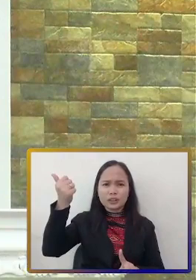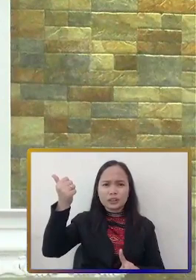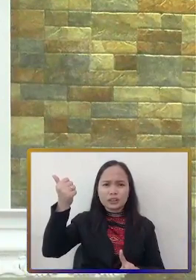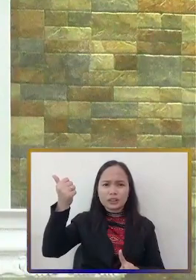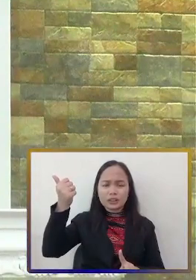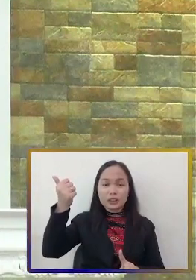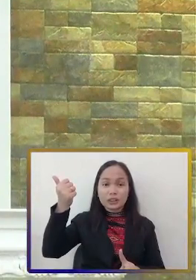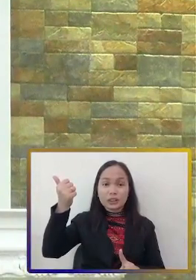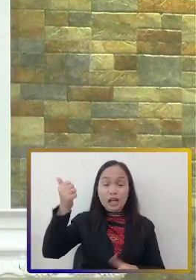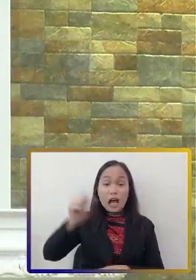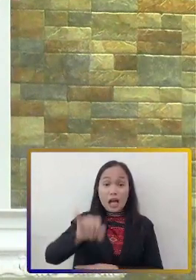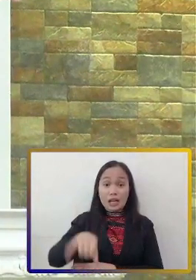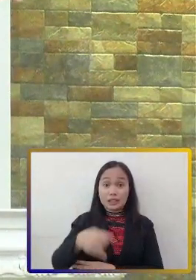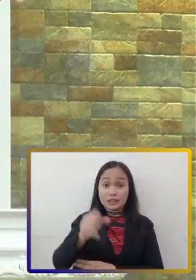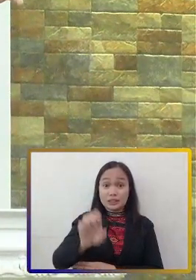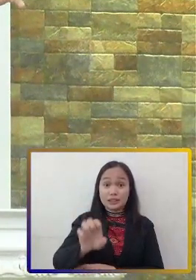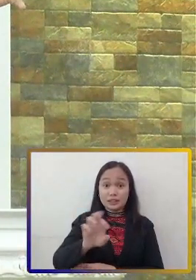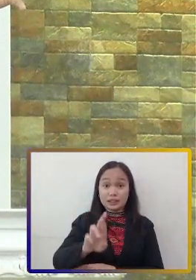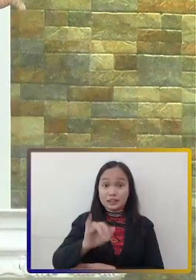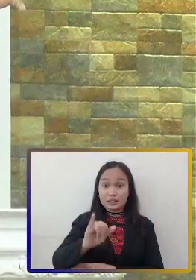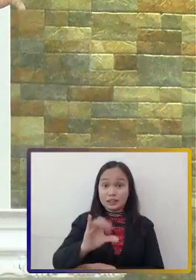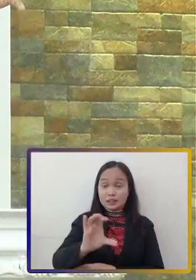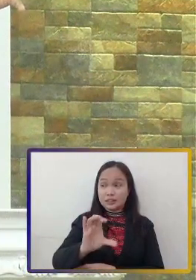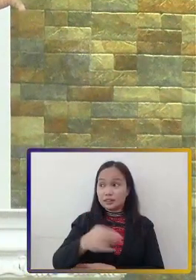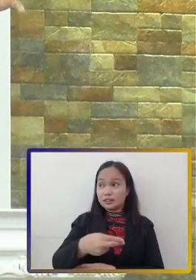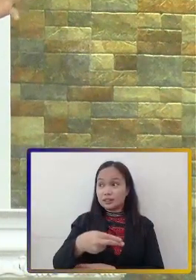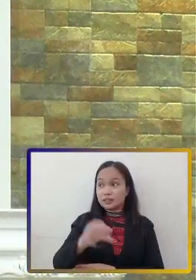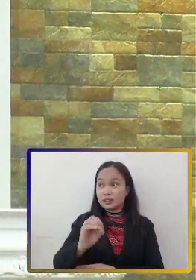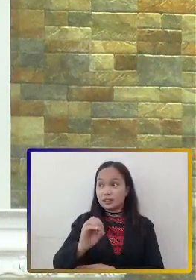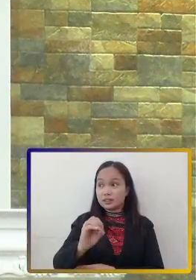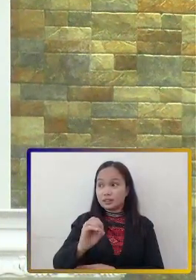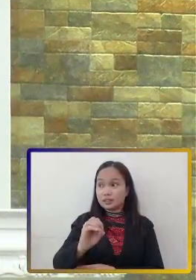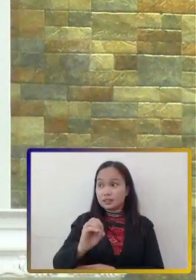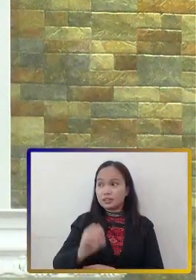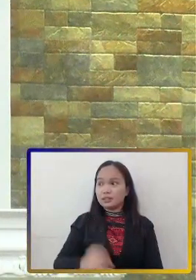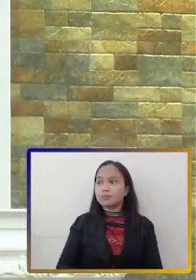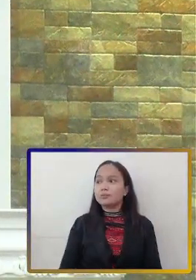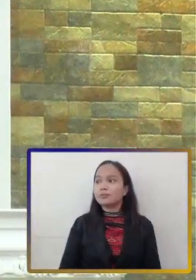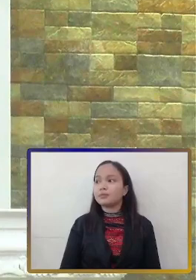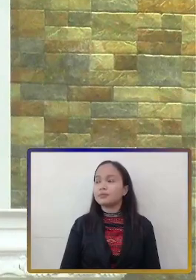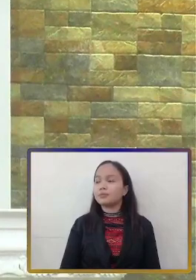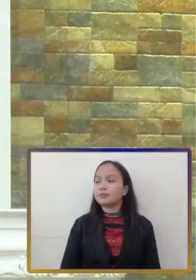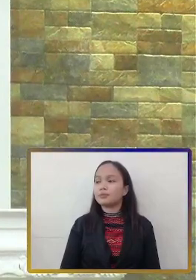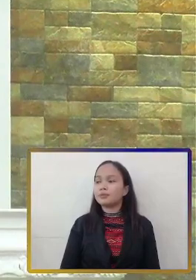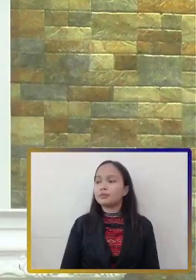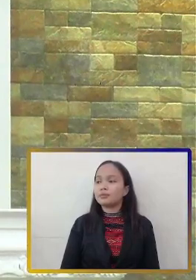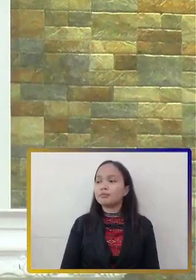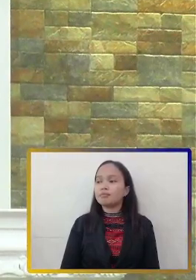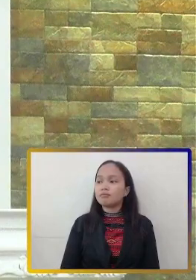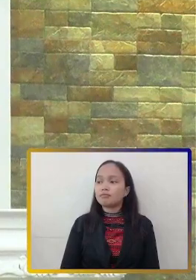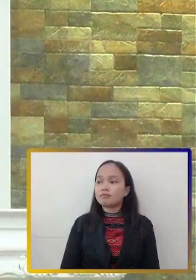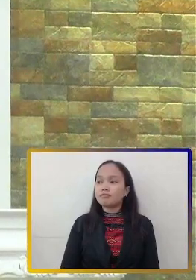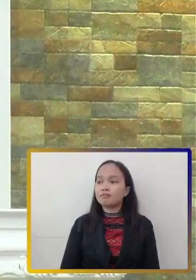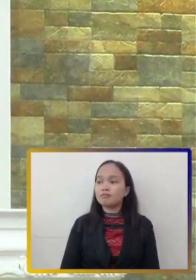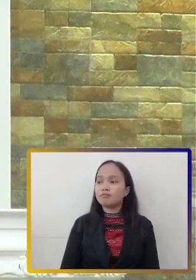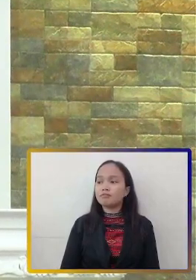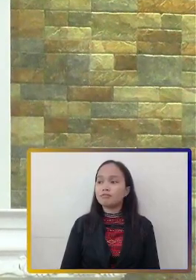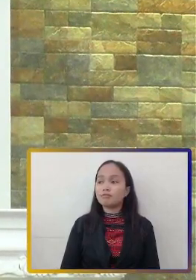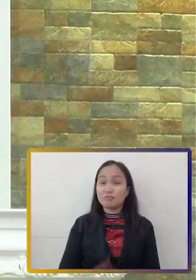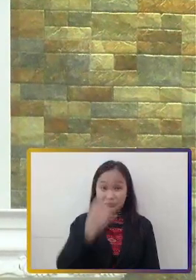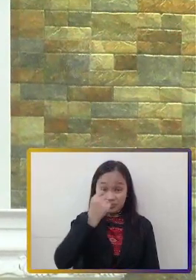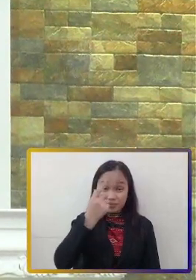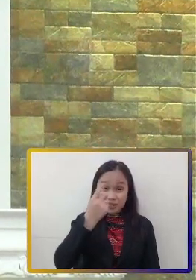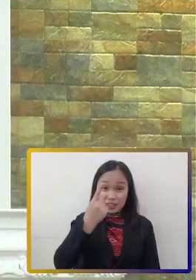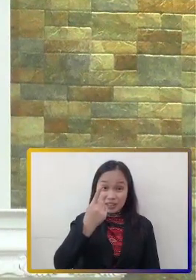Jericho. You understand that? Alright. Now, do you understand, kapatid, na wala silang